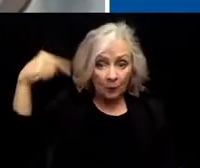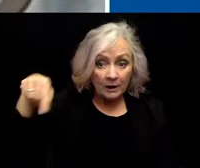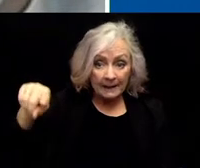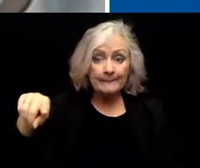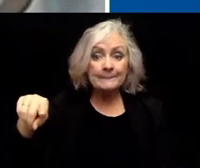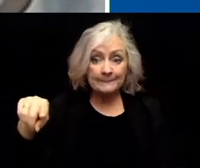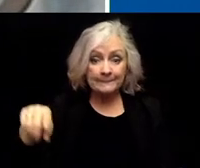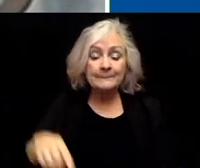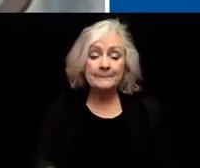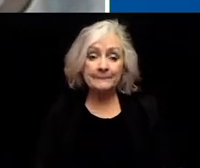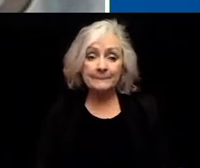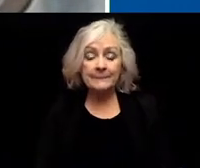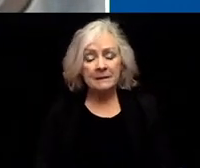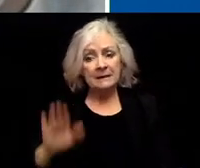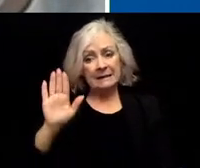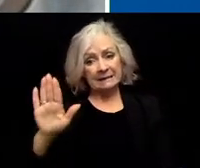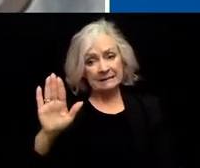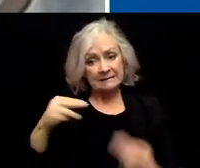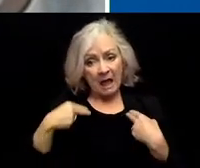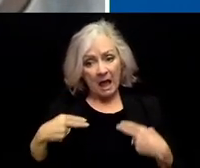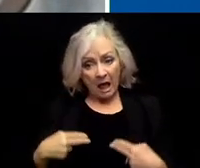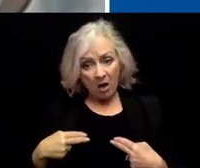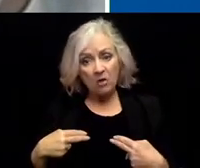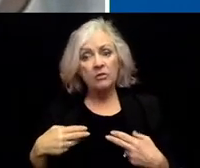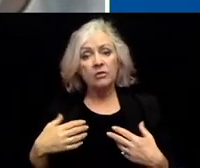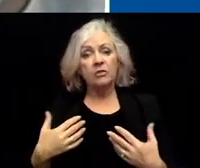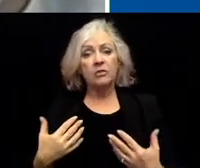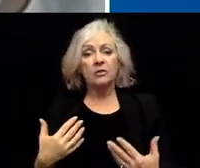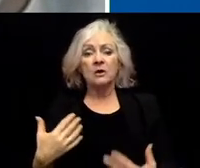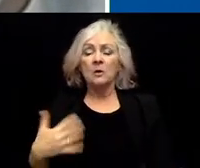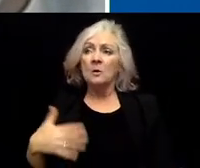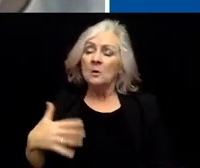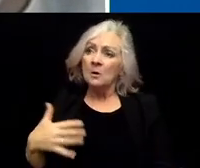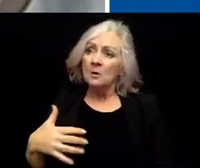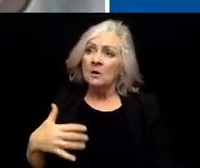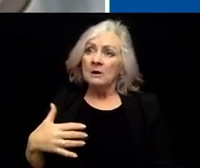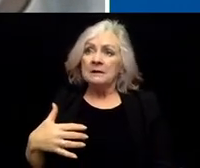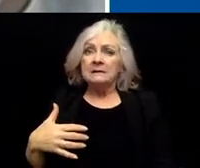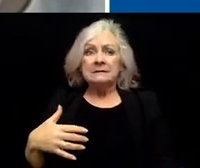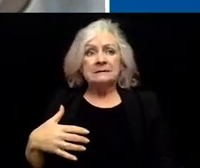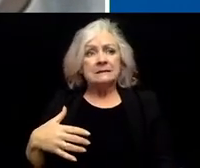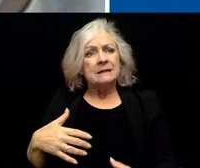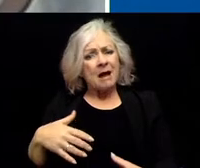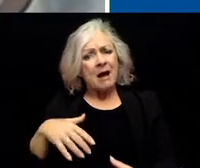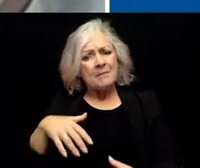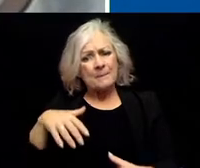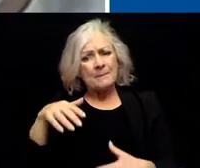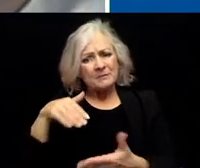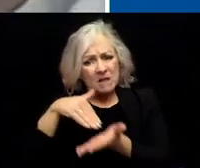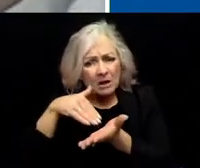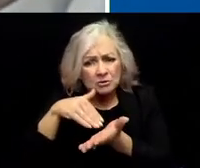for him from a health perspective, because of that. It just takes people who are really tuned into him paying attention